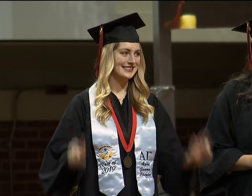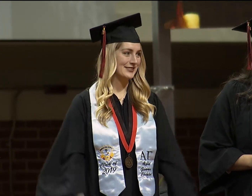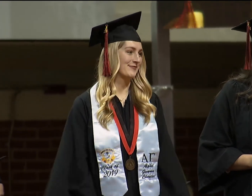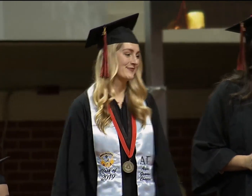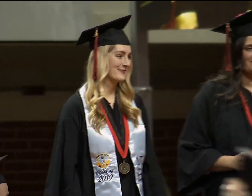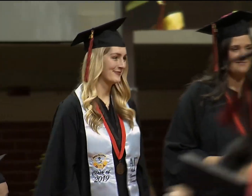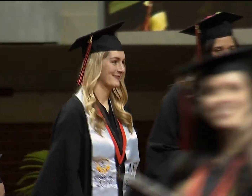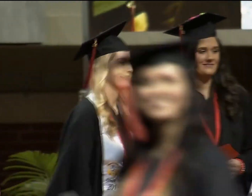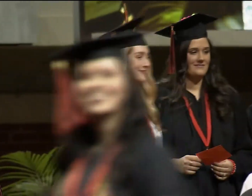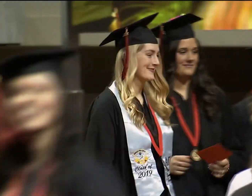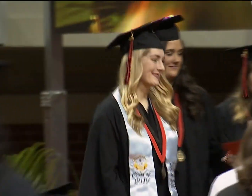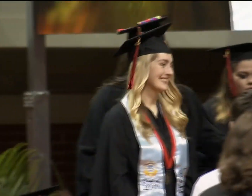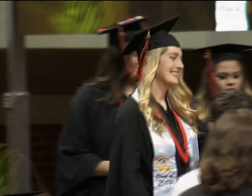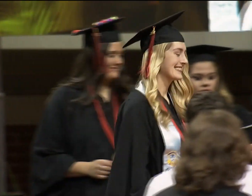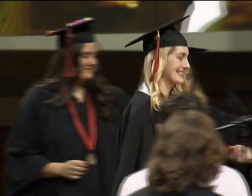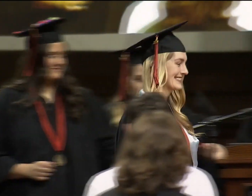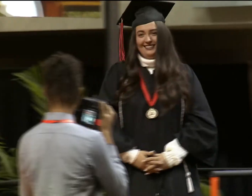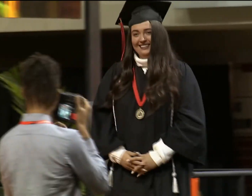Ashley Layton.